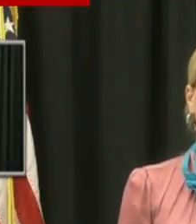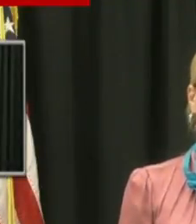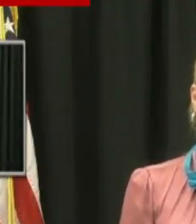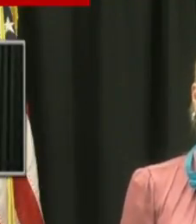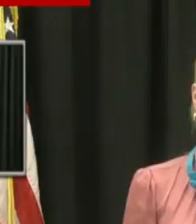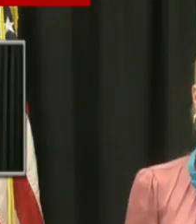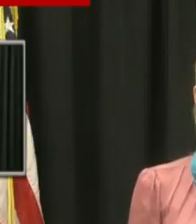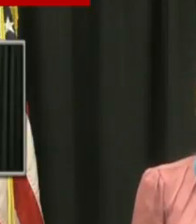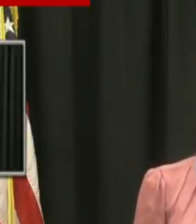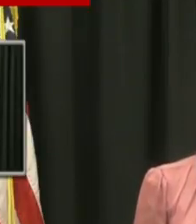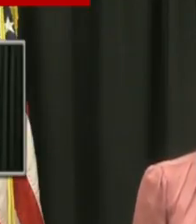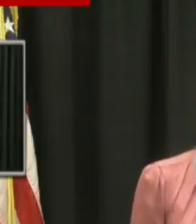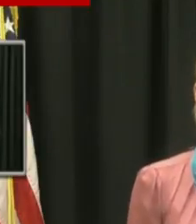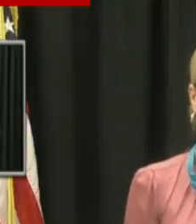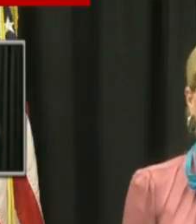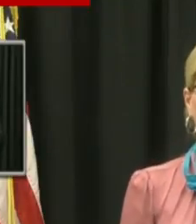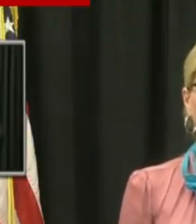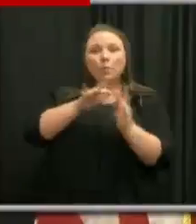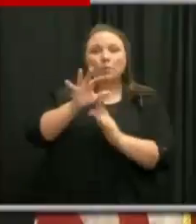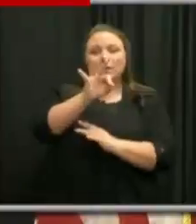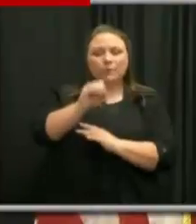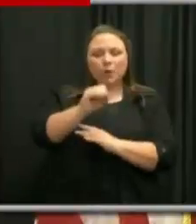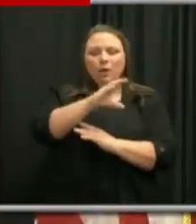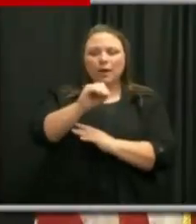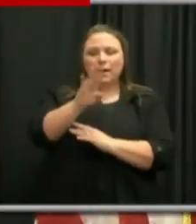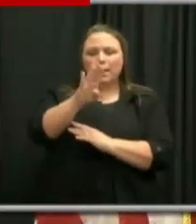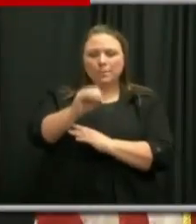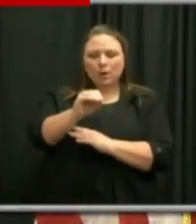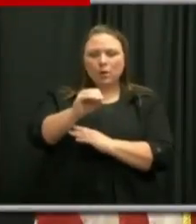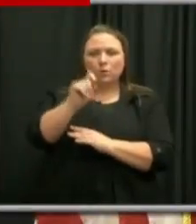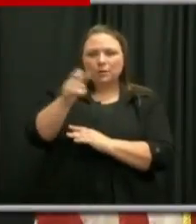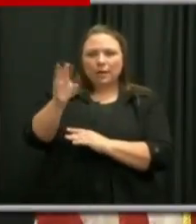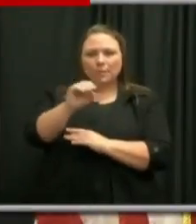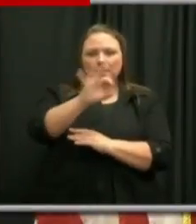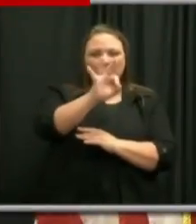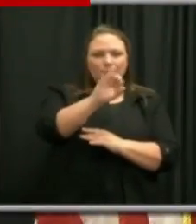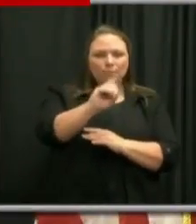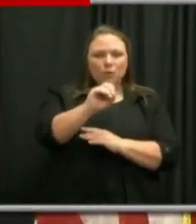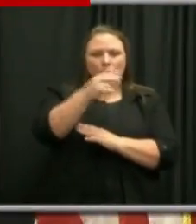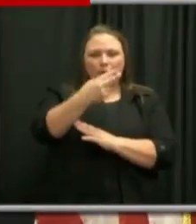Our website is fohandboh.com. That's